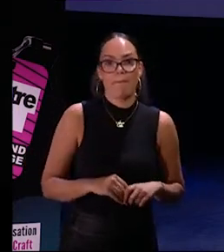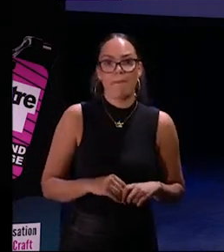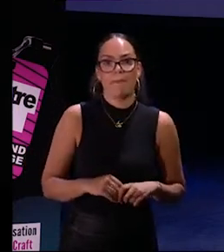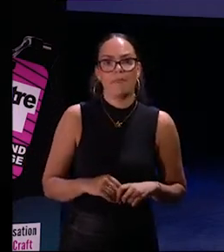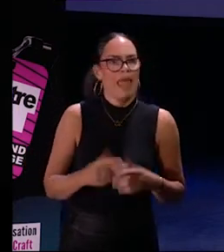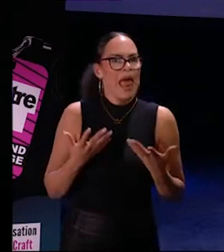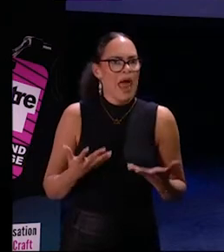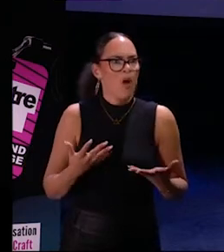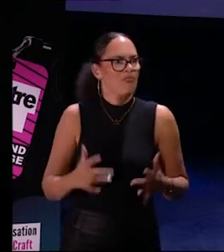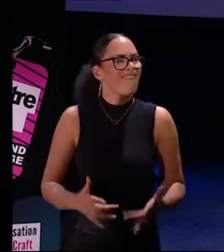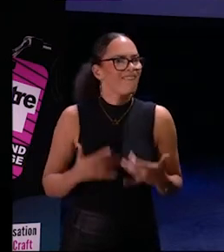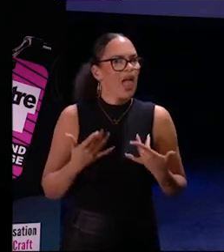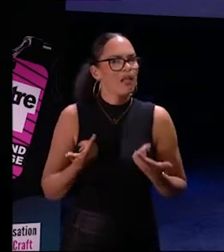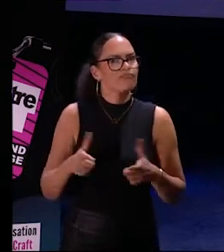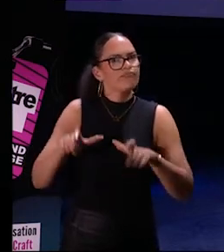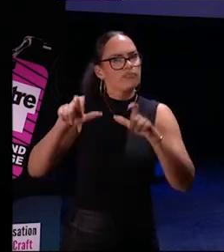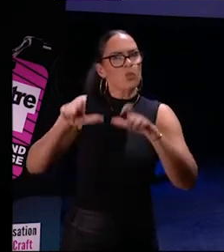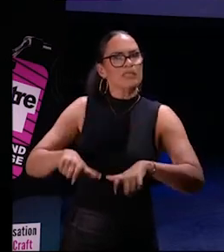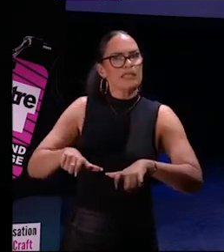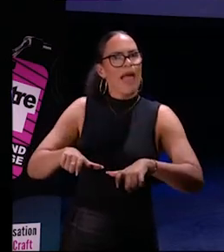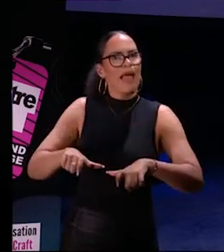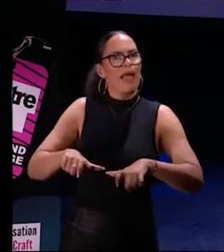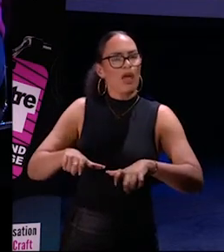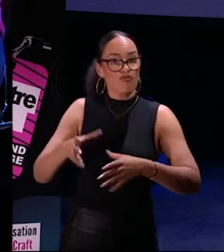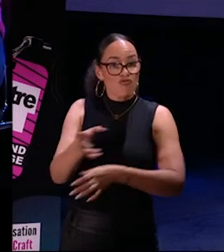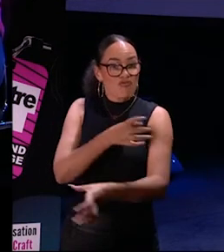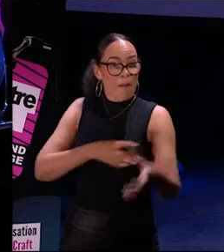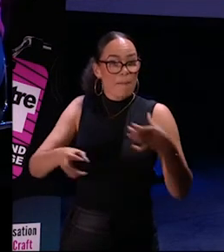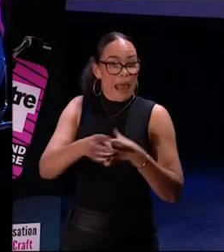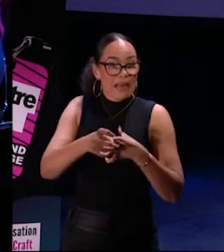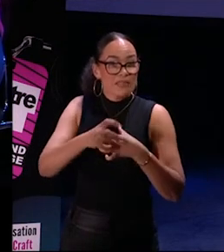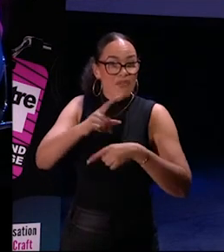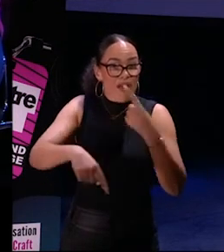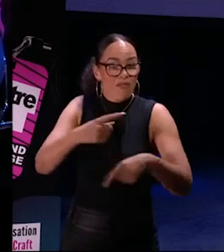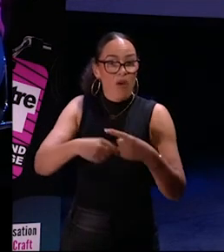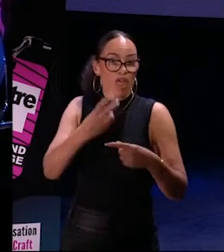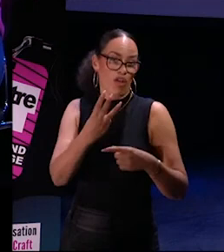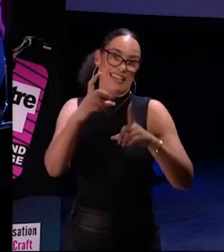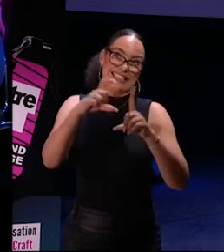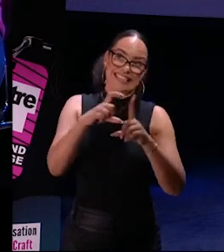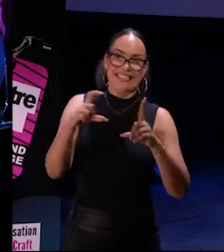here to stay. I don't ever think it will replace live theatre or 3D theatre